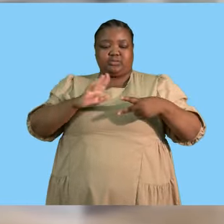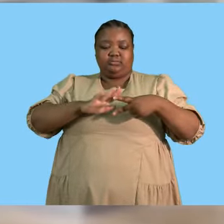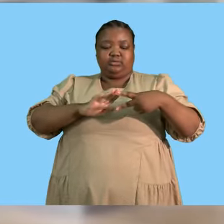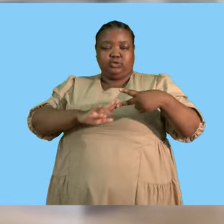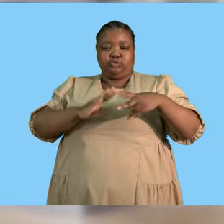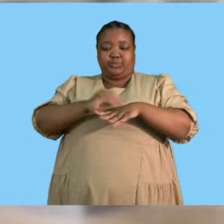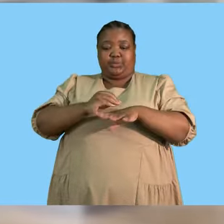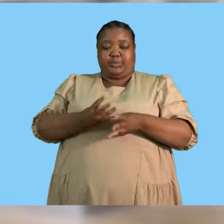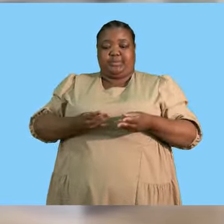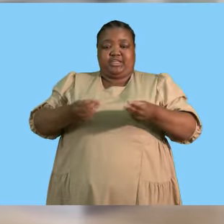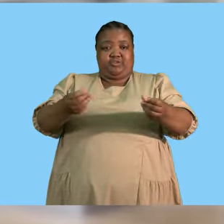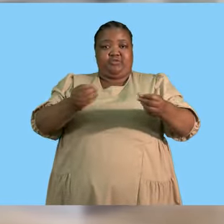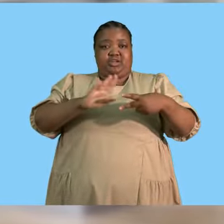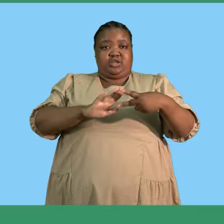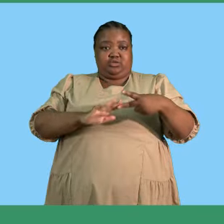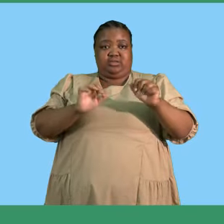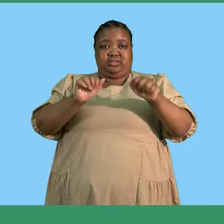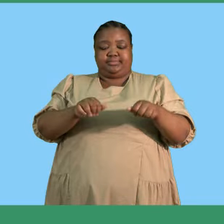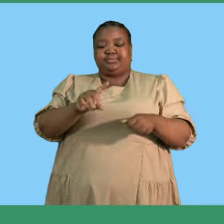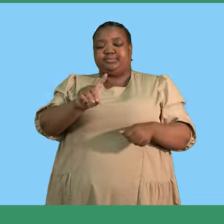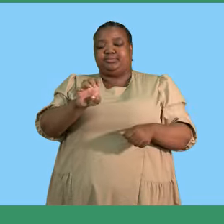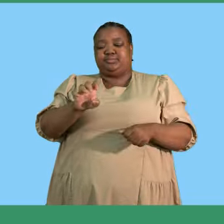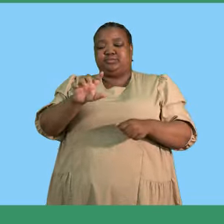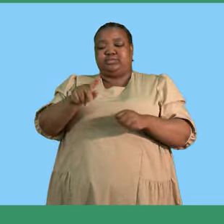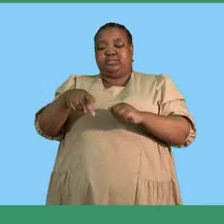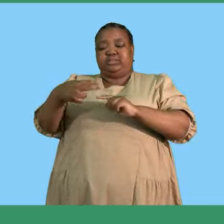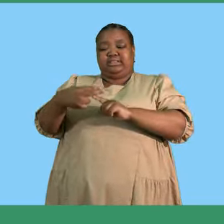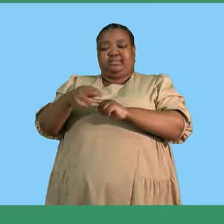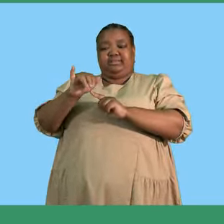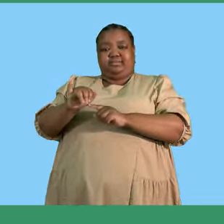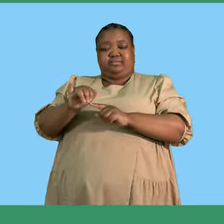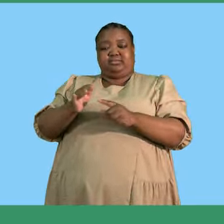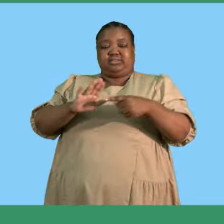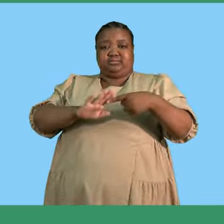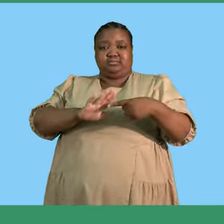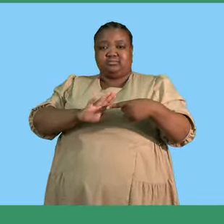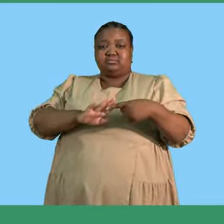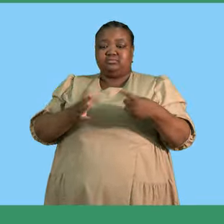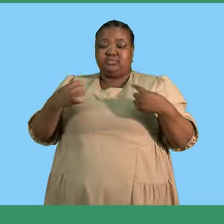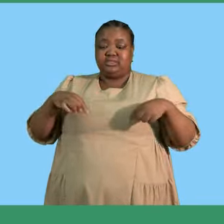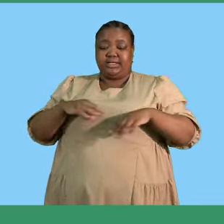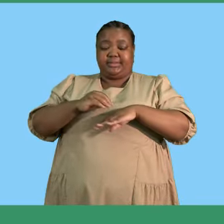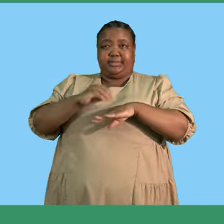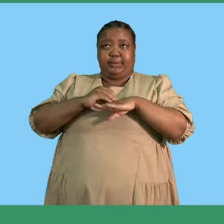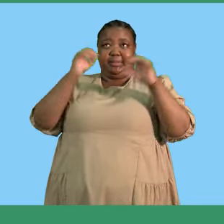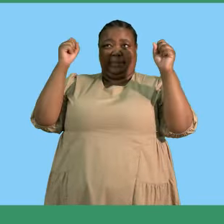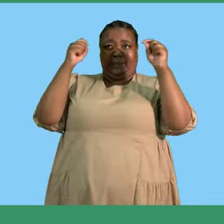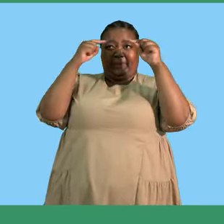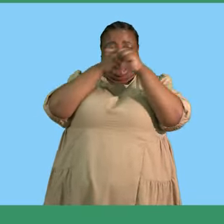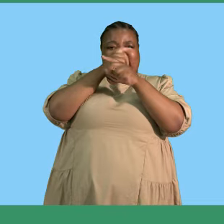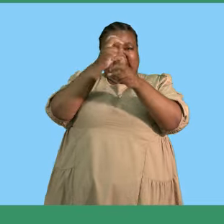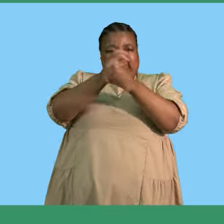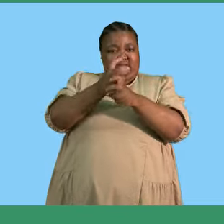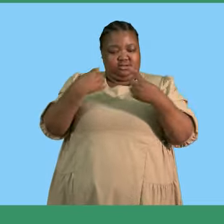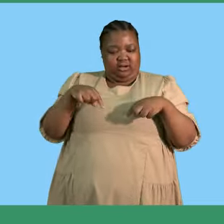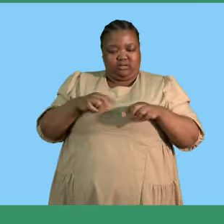2 problem-solving techniques. The Delphi technique, for you to remember, is that we are solving